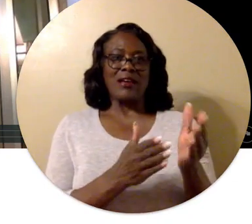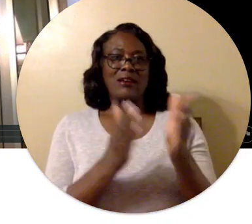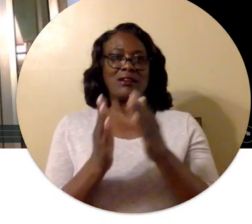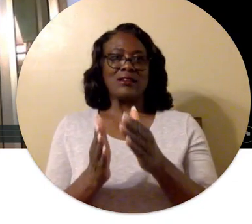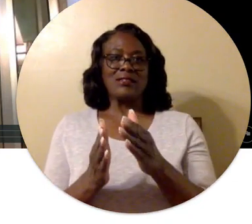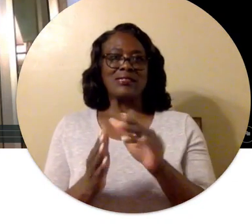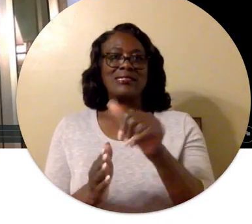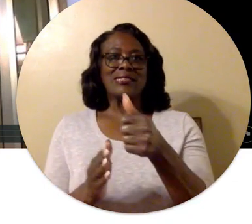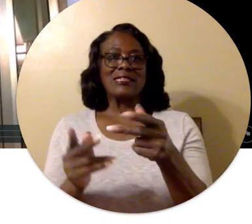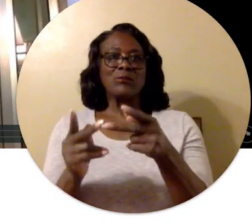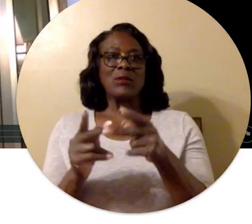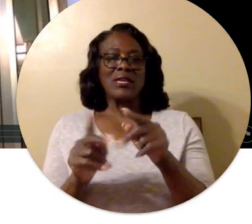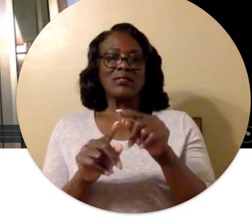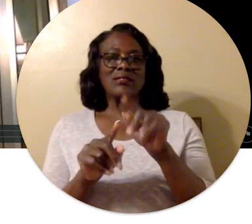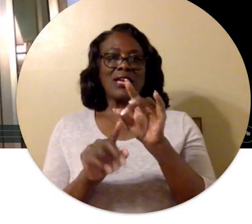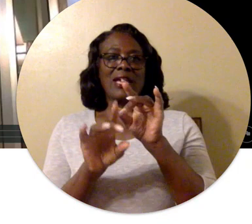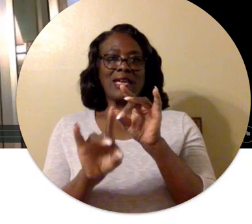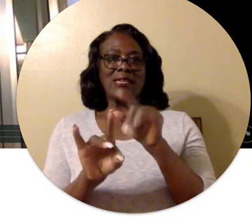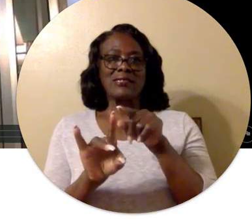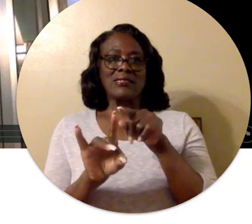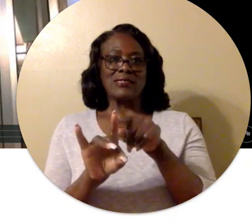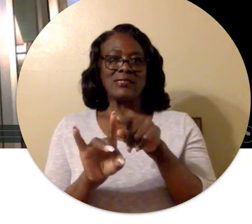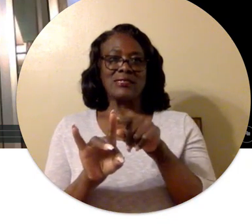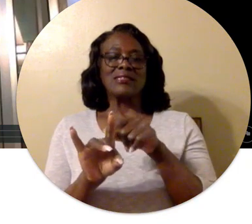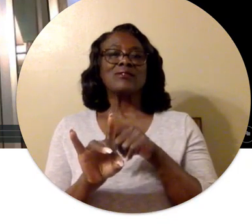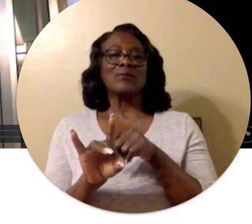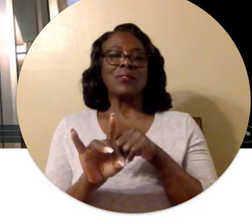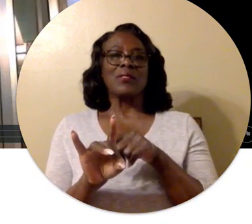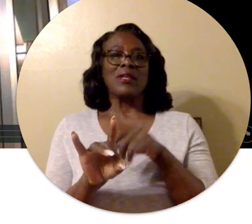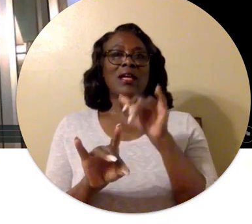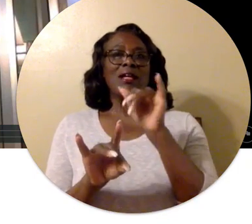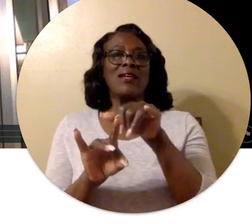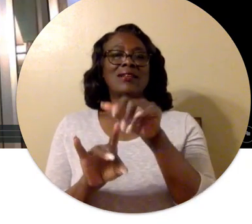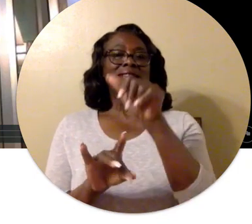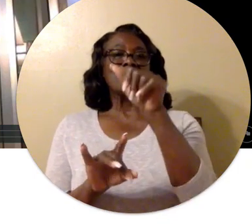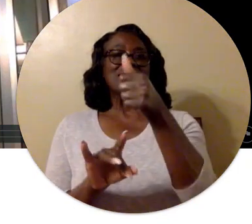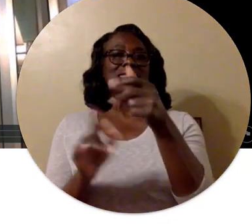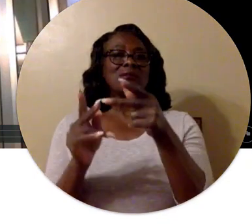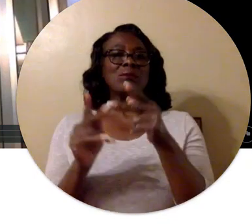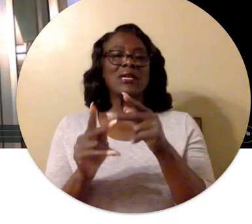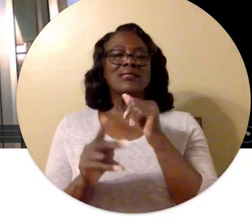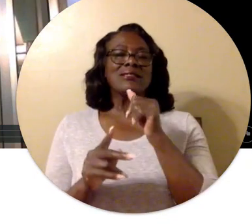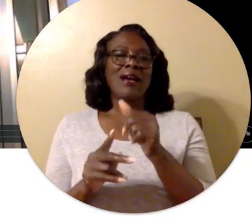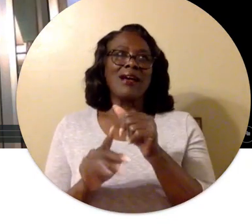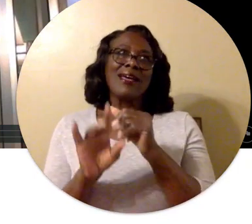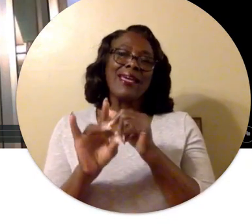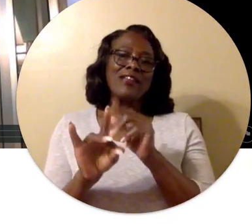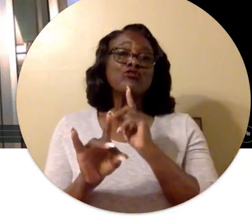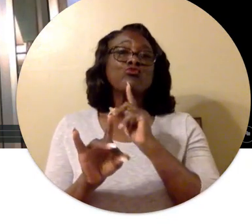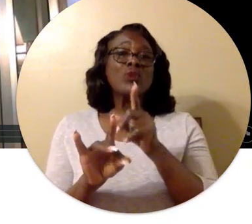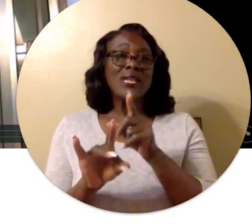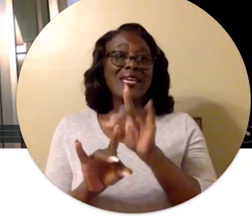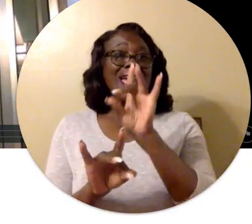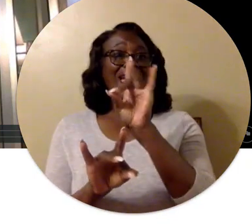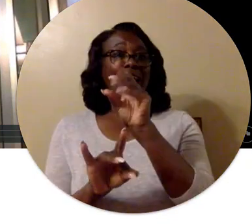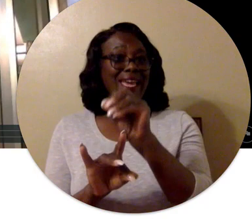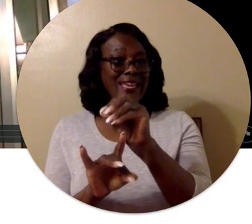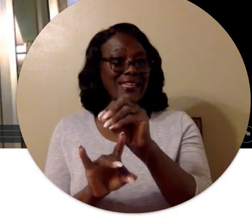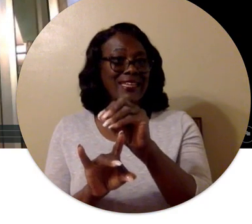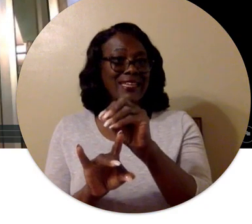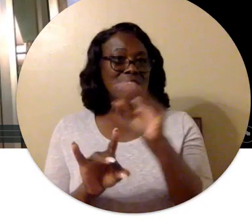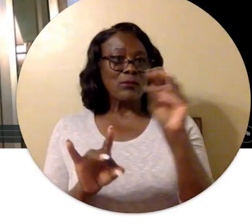my tens place, which is where my 8 is. Since this is in the tens place, it's not just 8, it's really 80. So what I'm going to do is I'm going to